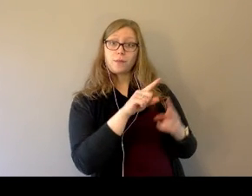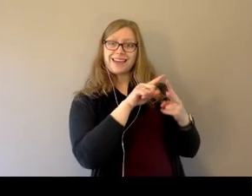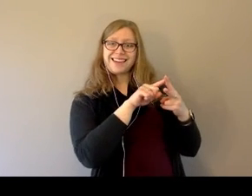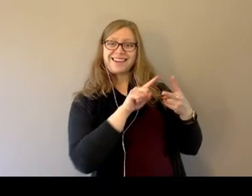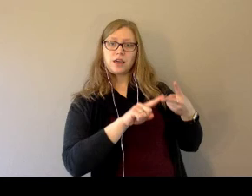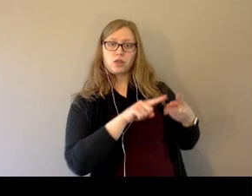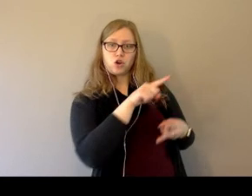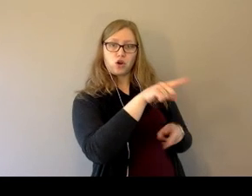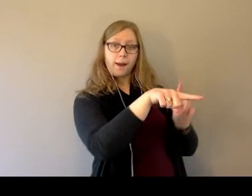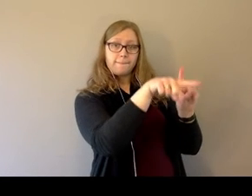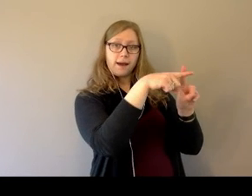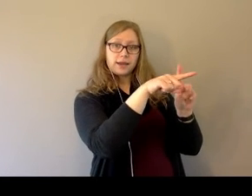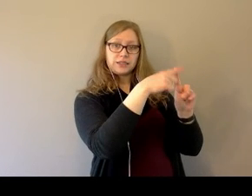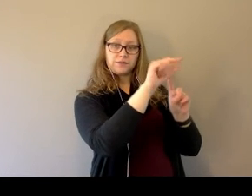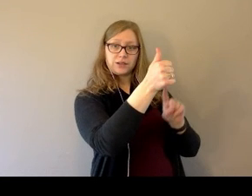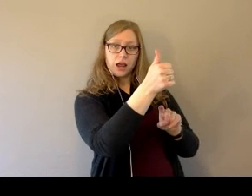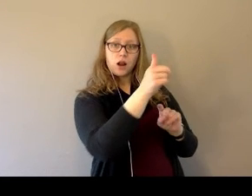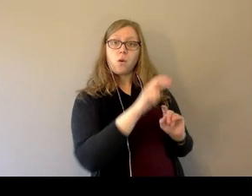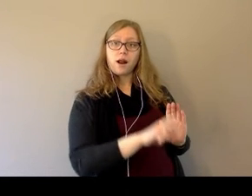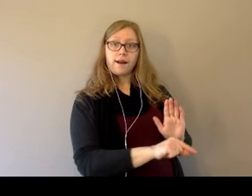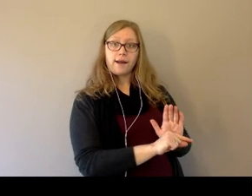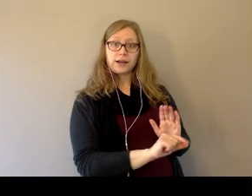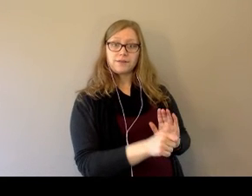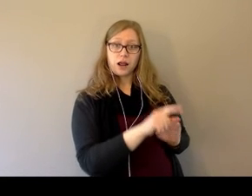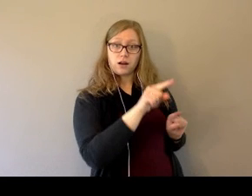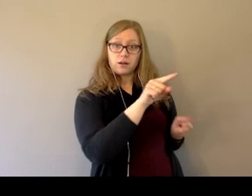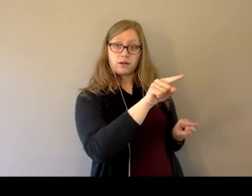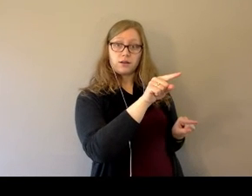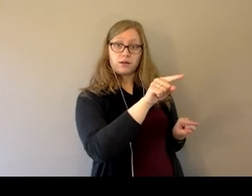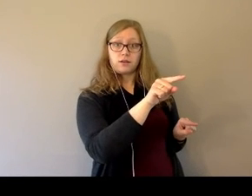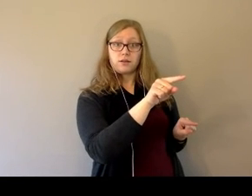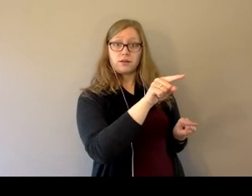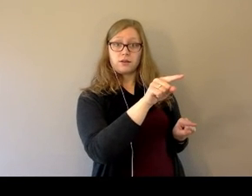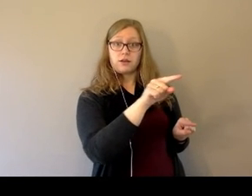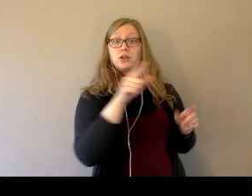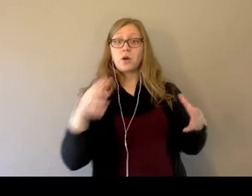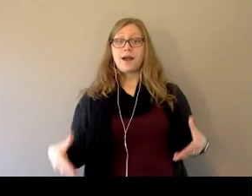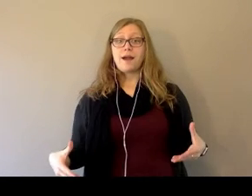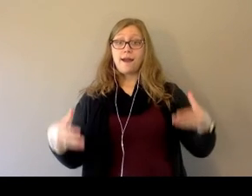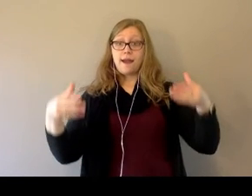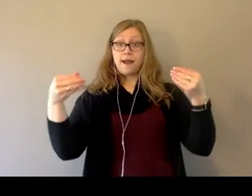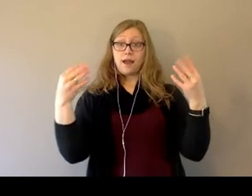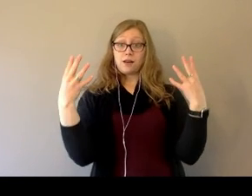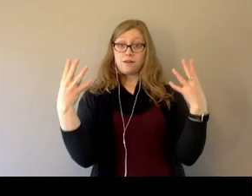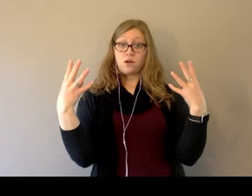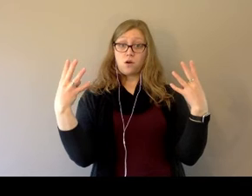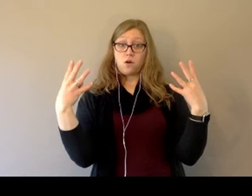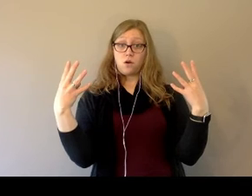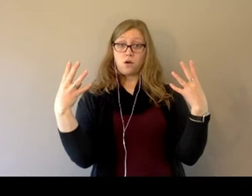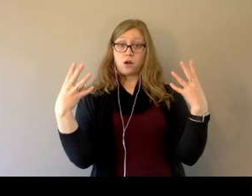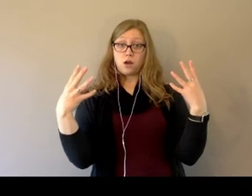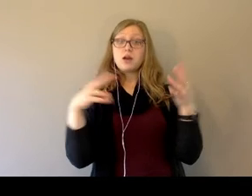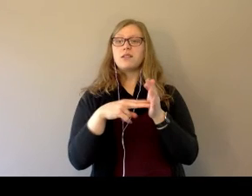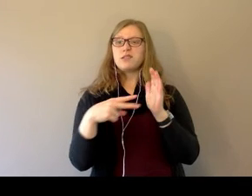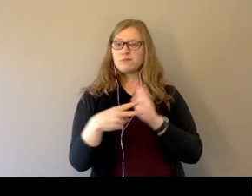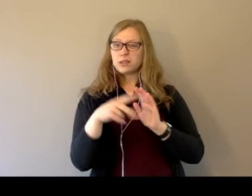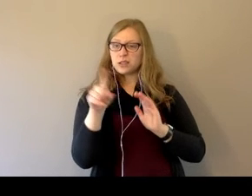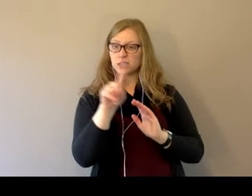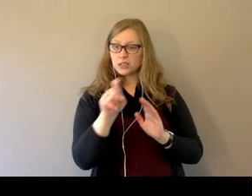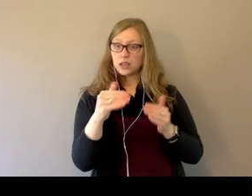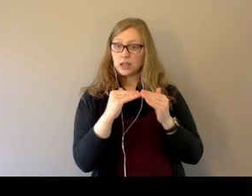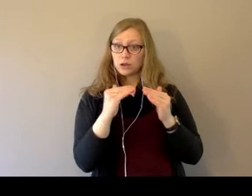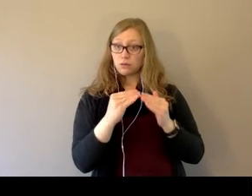negative 10. So we're going to get two answers here. So I'll add 4 to both sides on the top one, and we have z is 14. That's